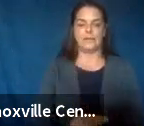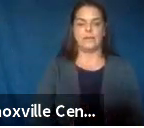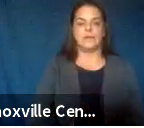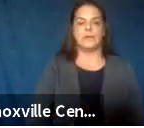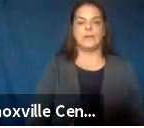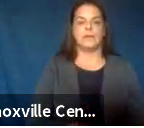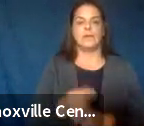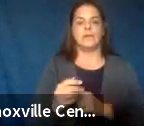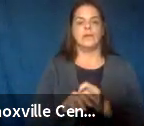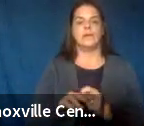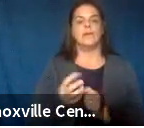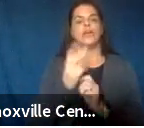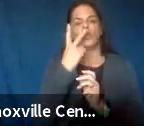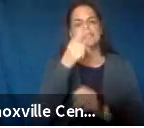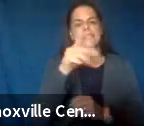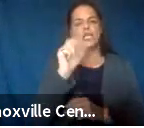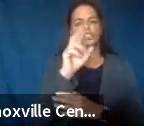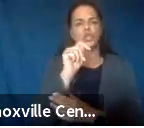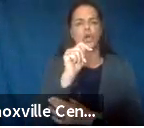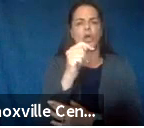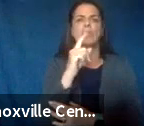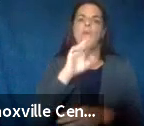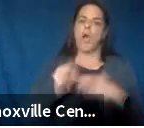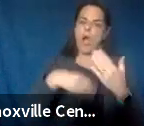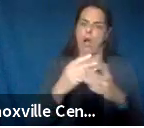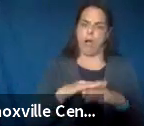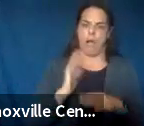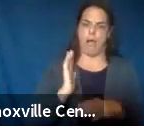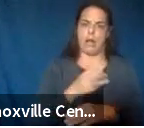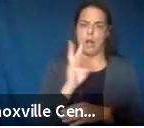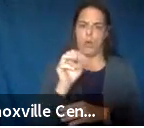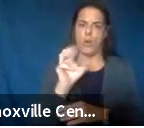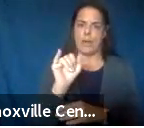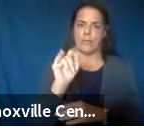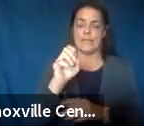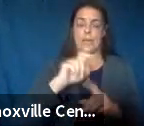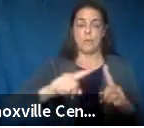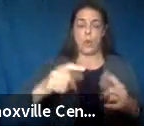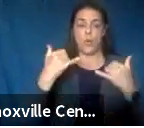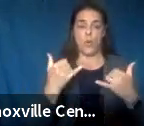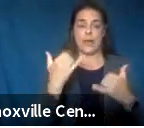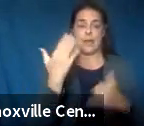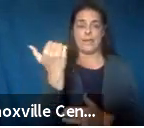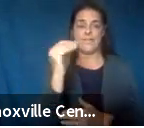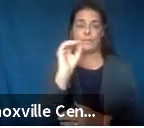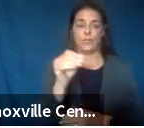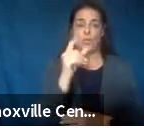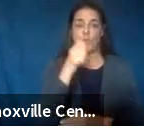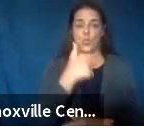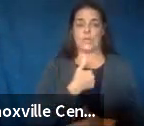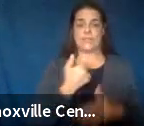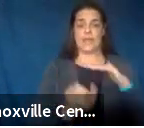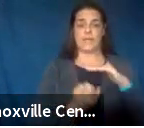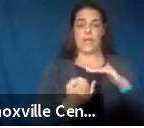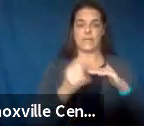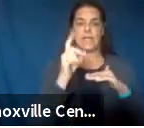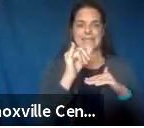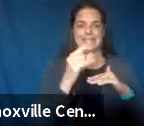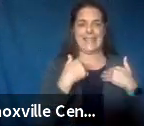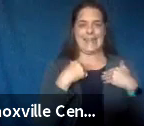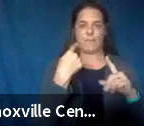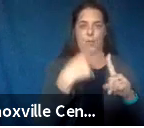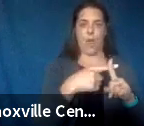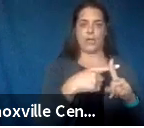is on our website, but right now, 15% of those who are self-isolating have had a positive